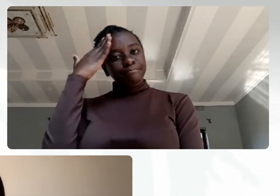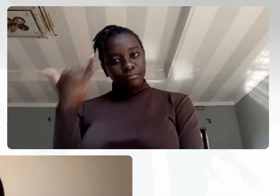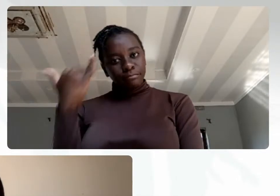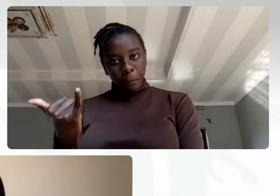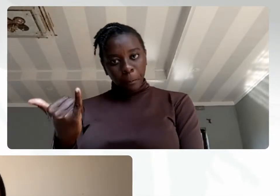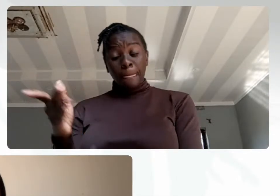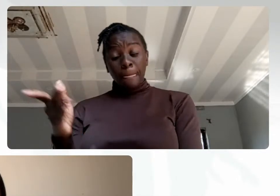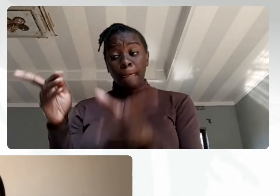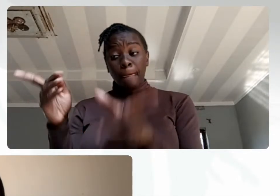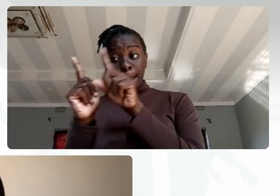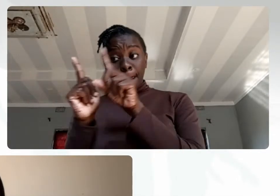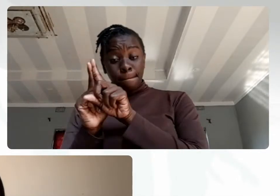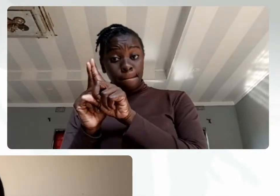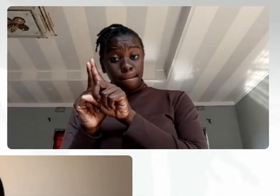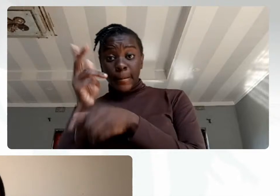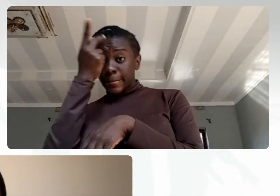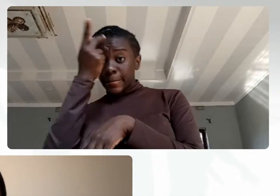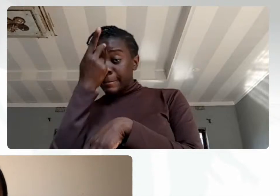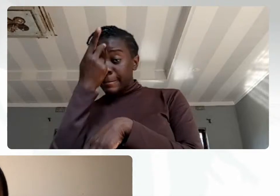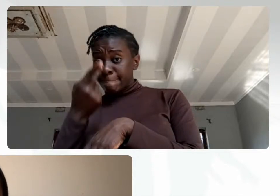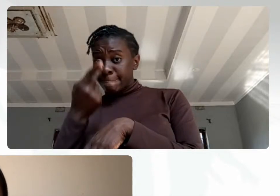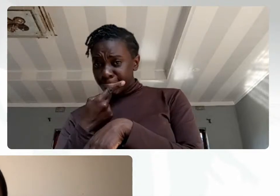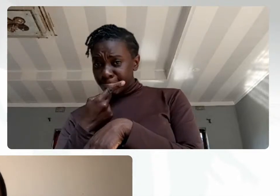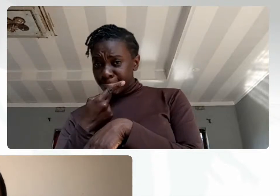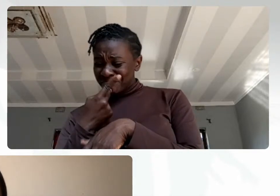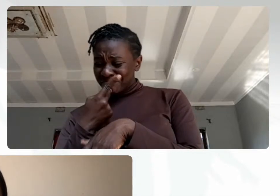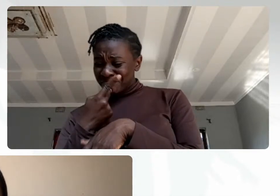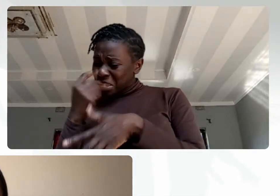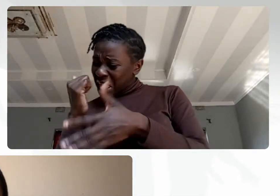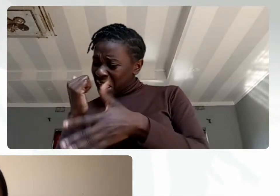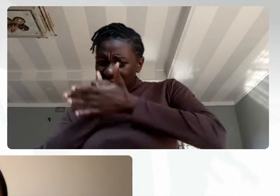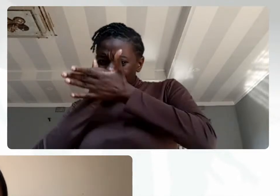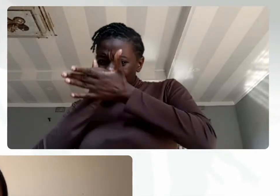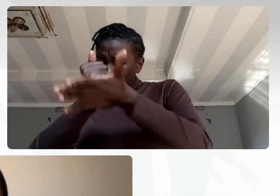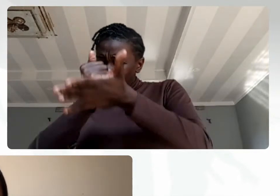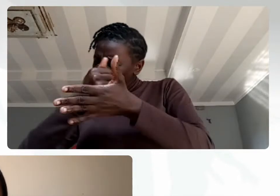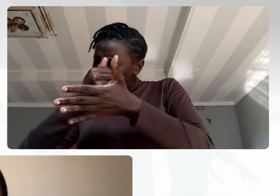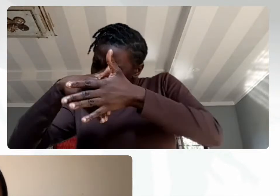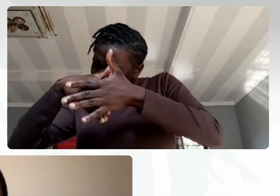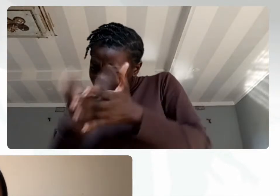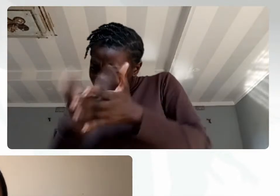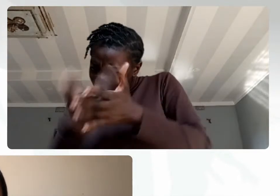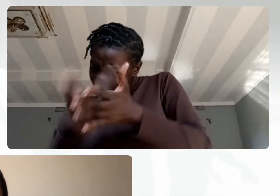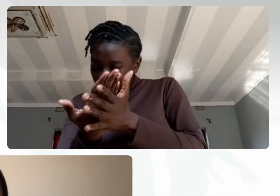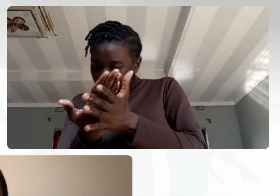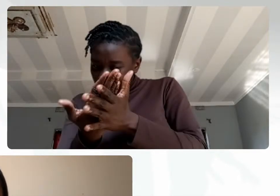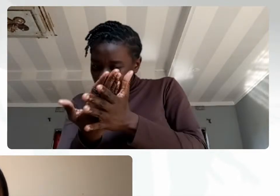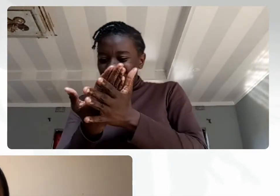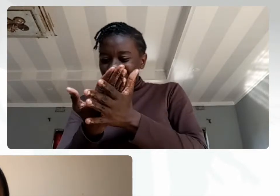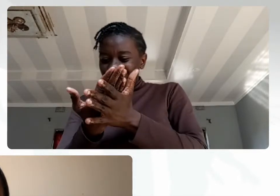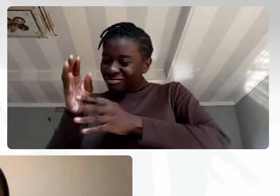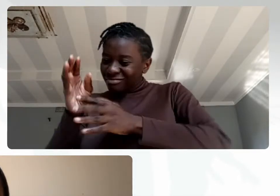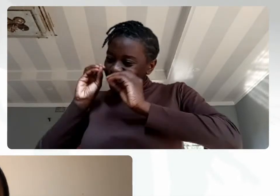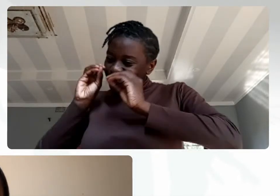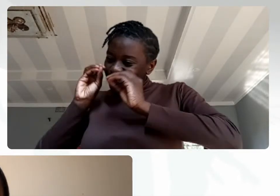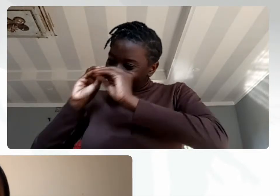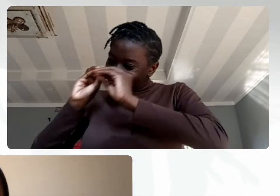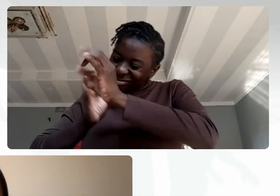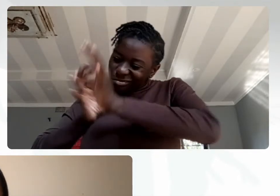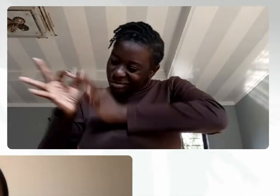just respond to them one by one, of which the first question is, why are